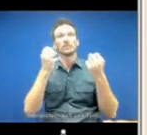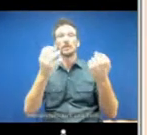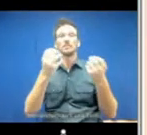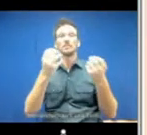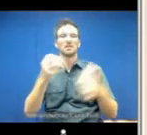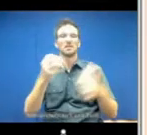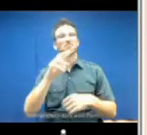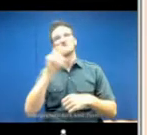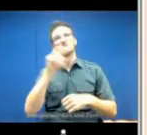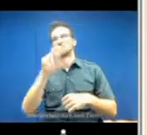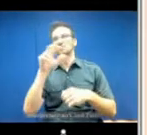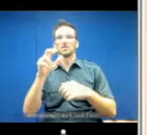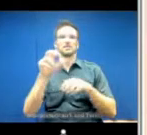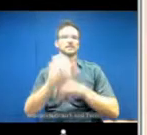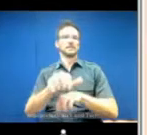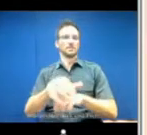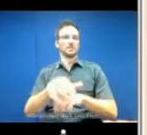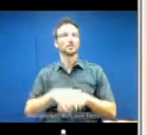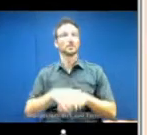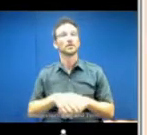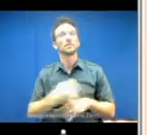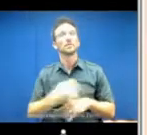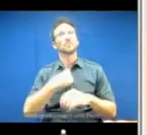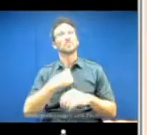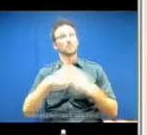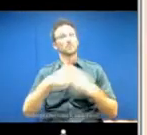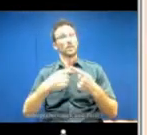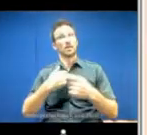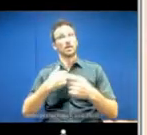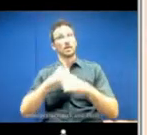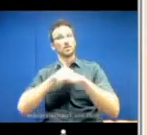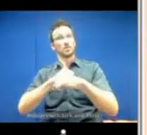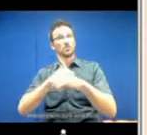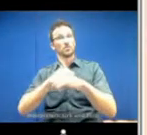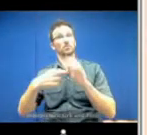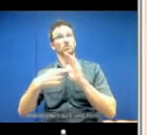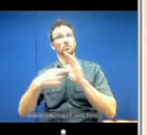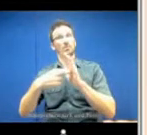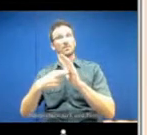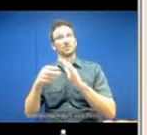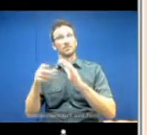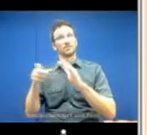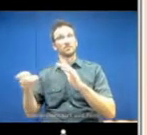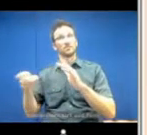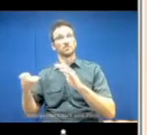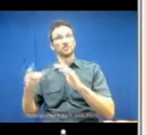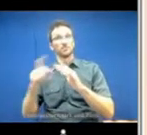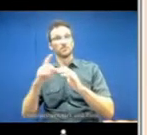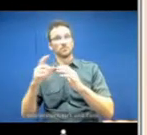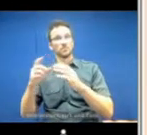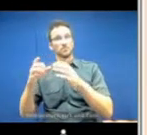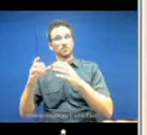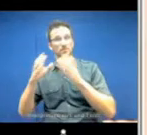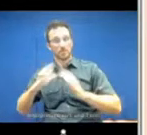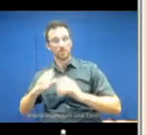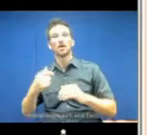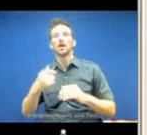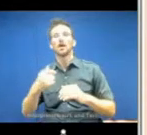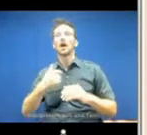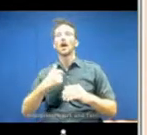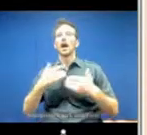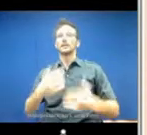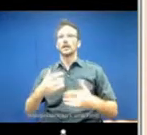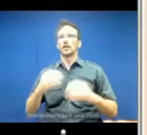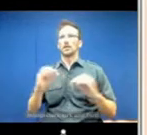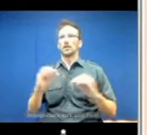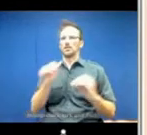as a defendant, when I represented the defense, I would not do cross-examination per se, but if I knew that I was